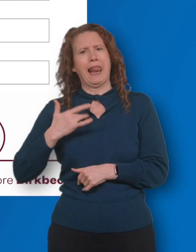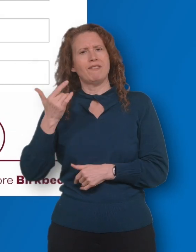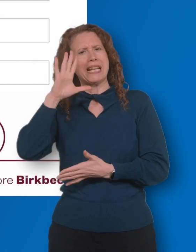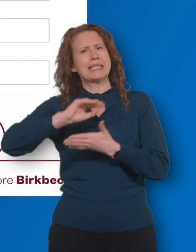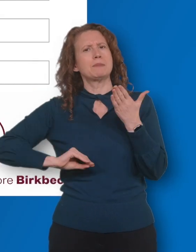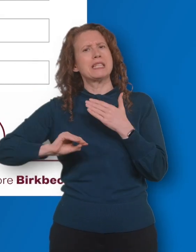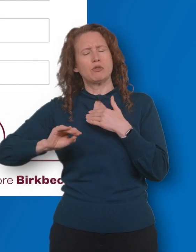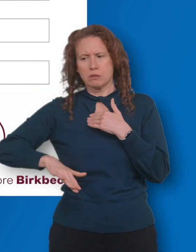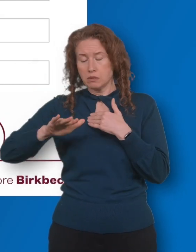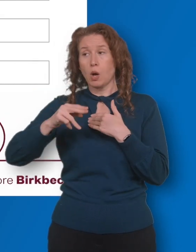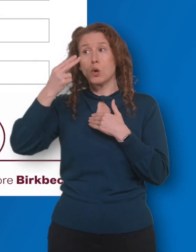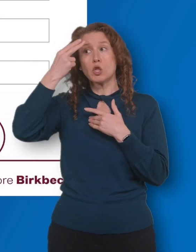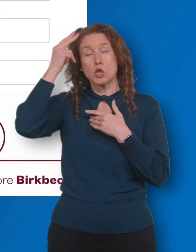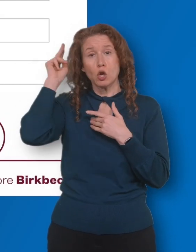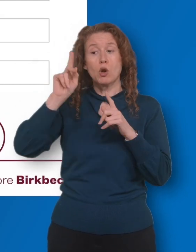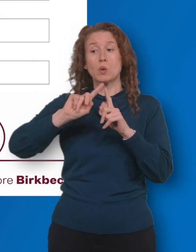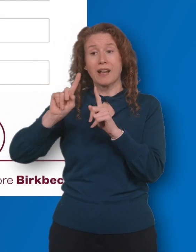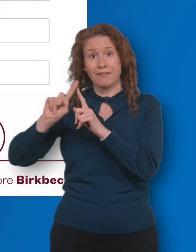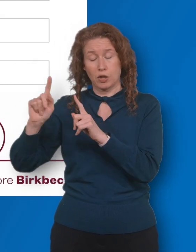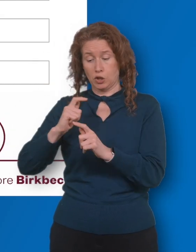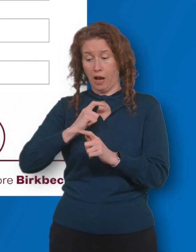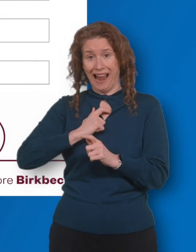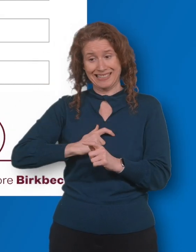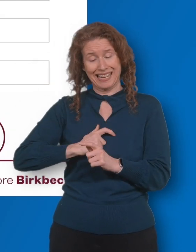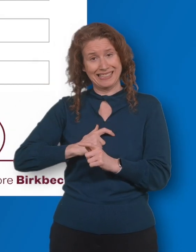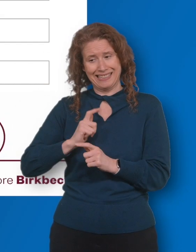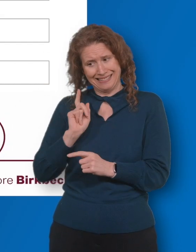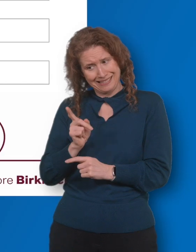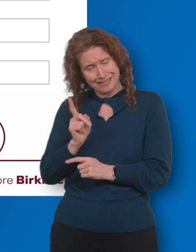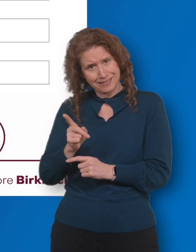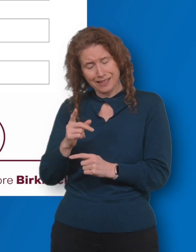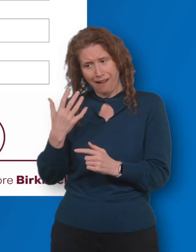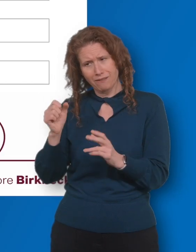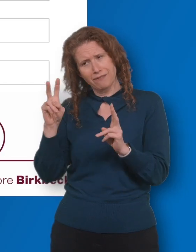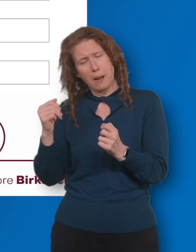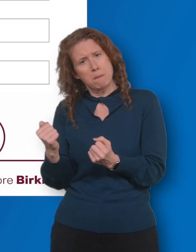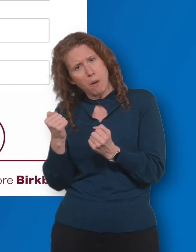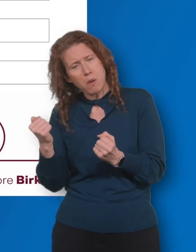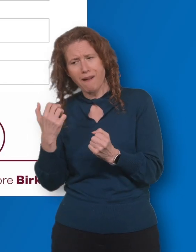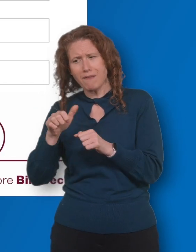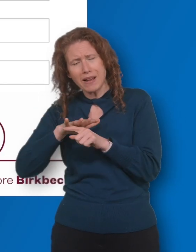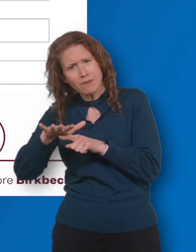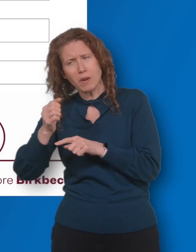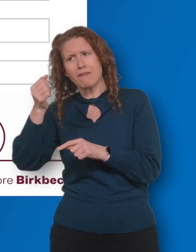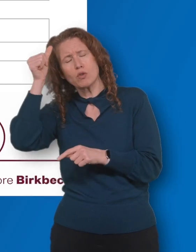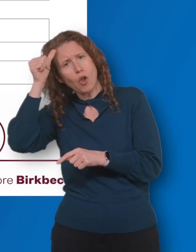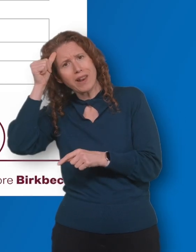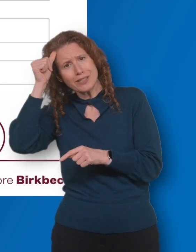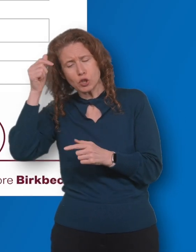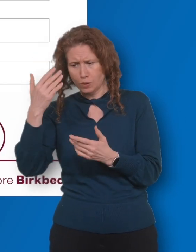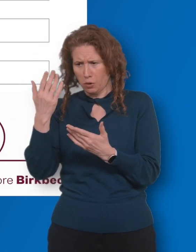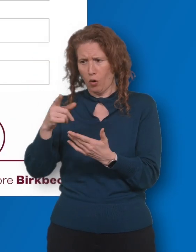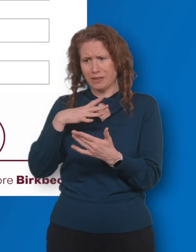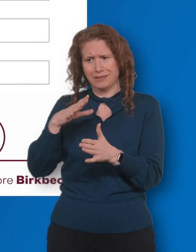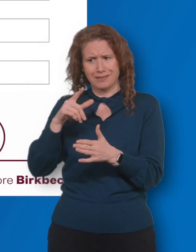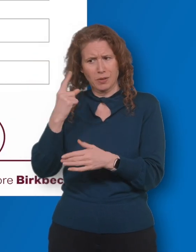a neurodivergent identity as a source of power and influence and knowledge in organizations. And